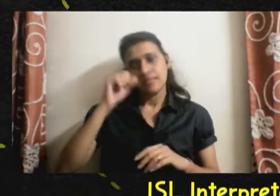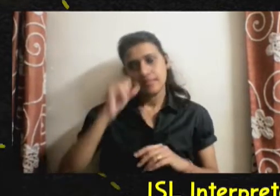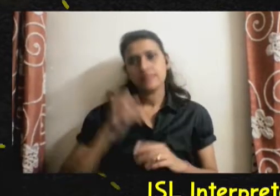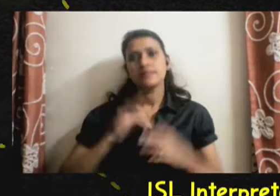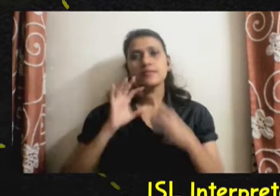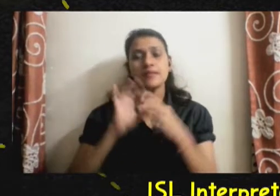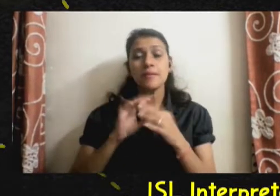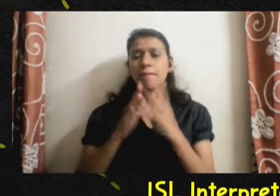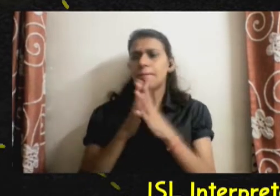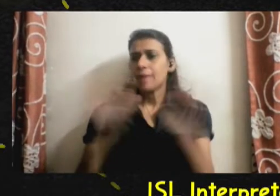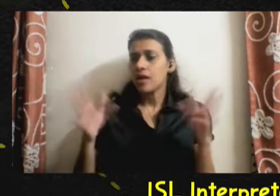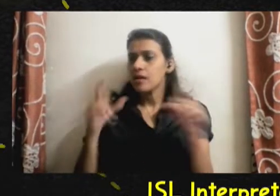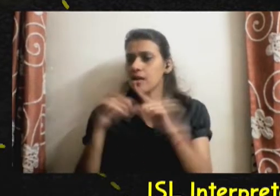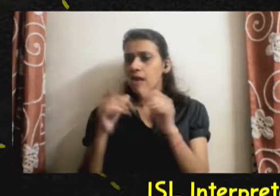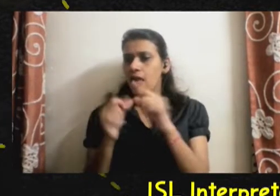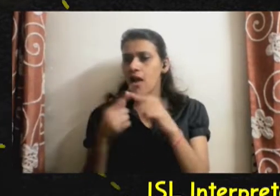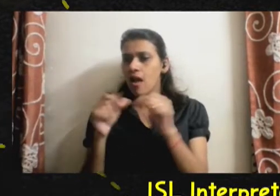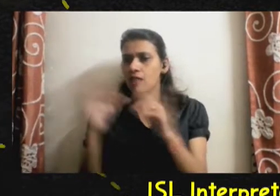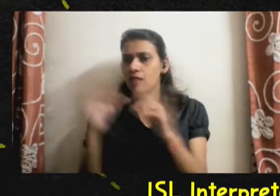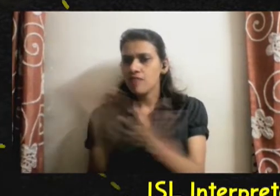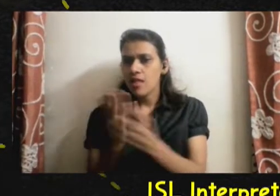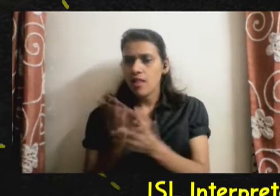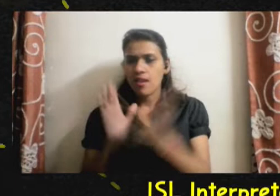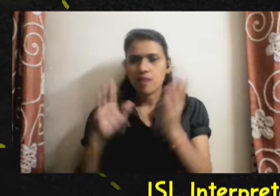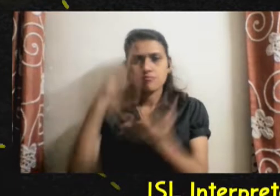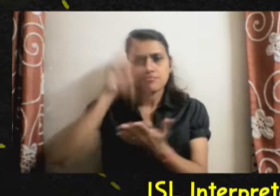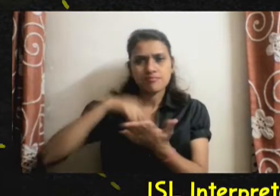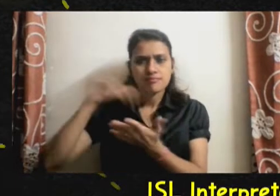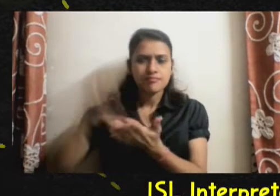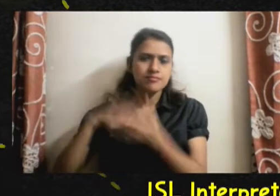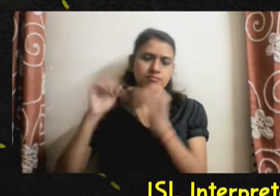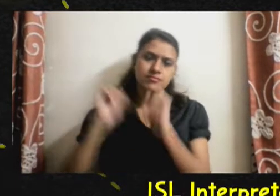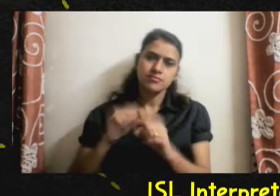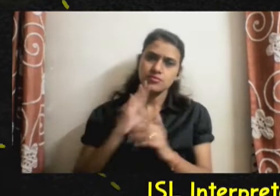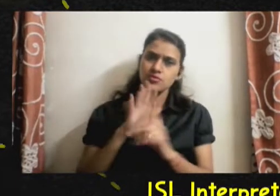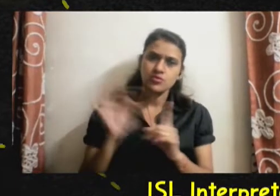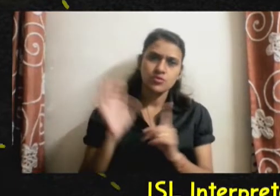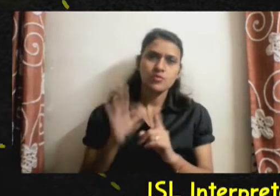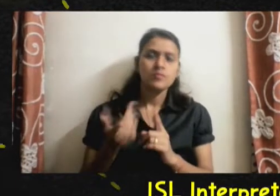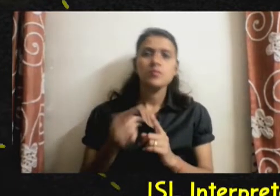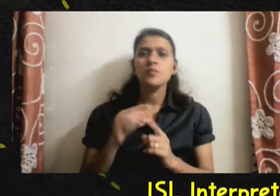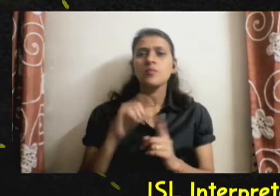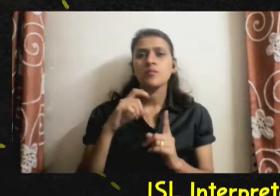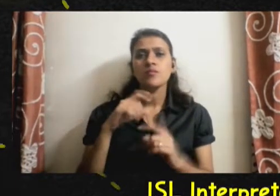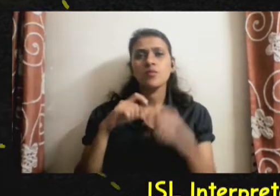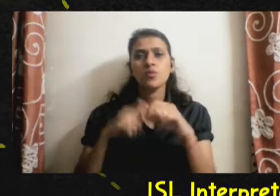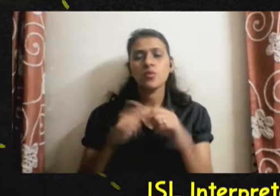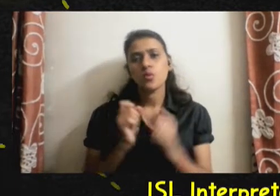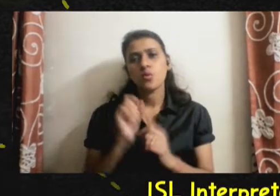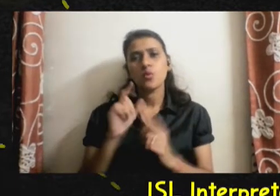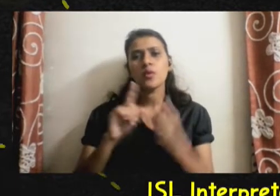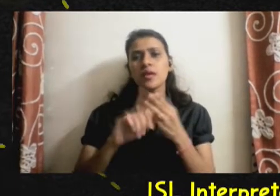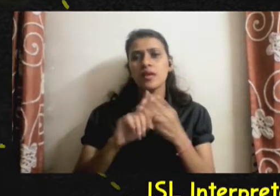big data and understood its potential harm. And coincidentally say that in a week where someone is testifying in front of the US